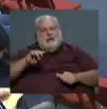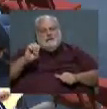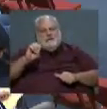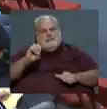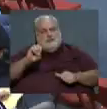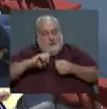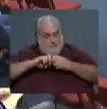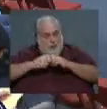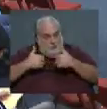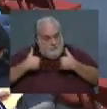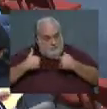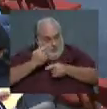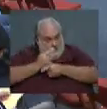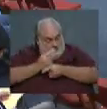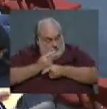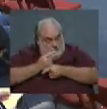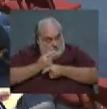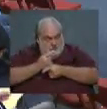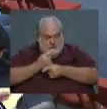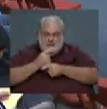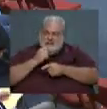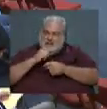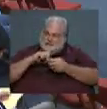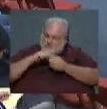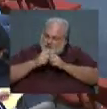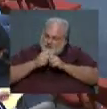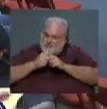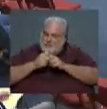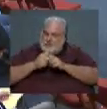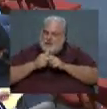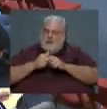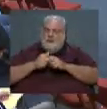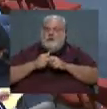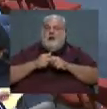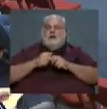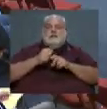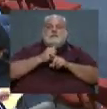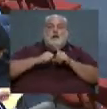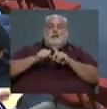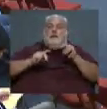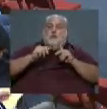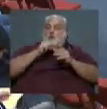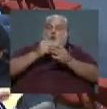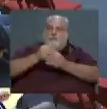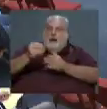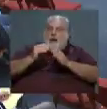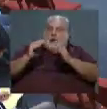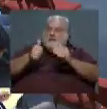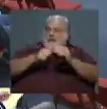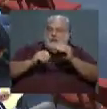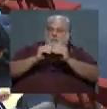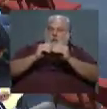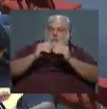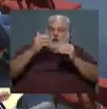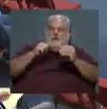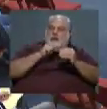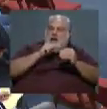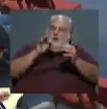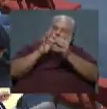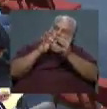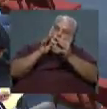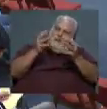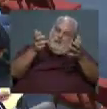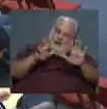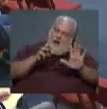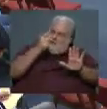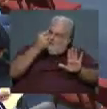you got a problem. Not necessarily problems. You've got deals where people don't buy houses there anymore because they don't think it's where they want it.